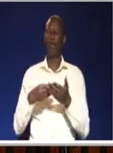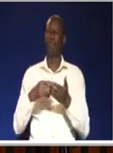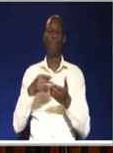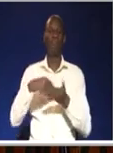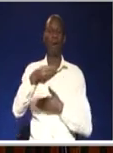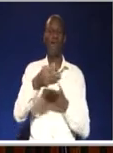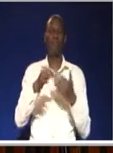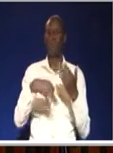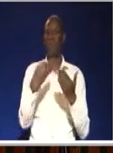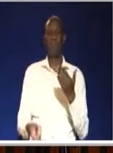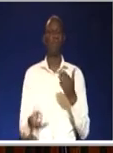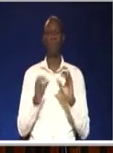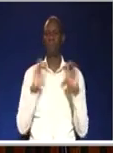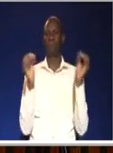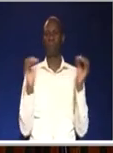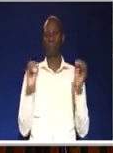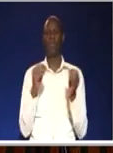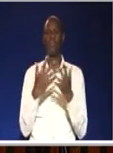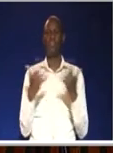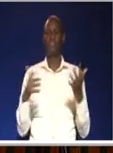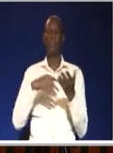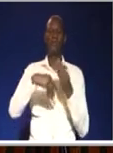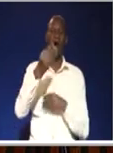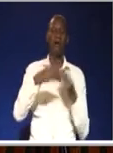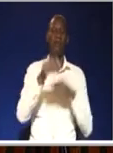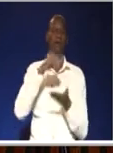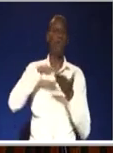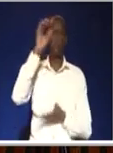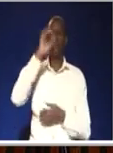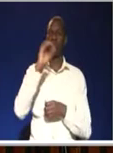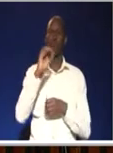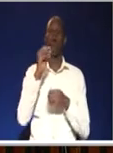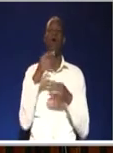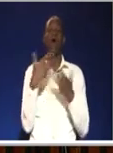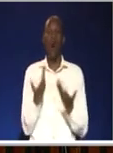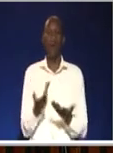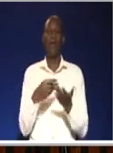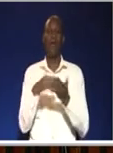buy more of the commodity and rather buy less.